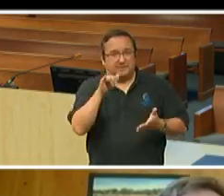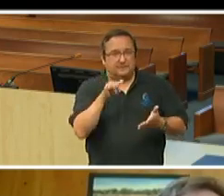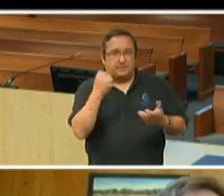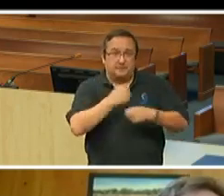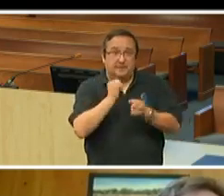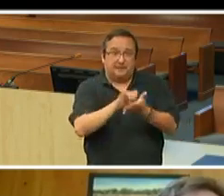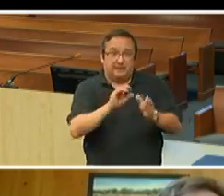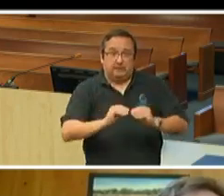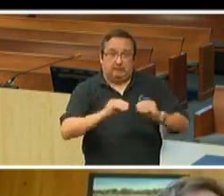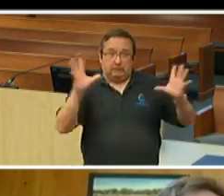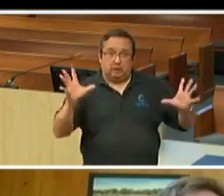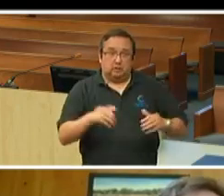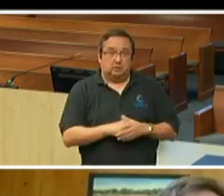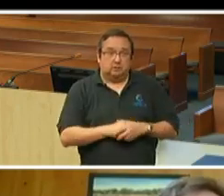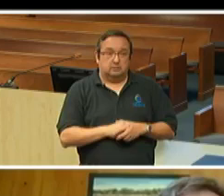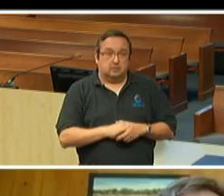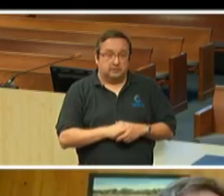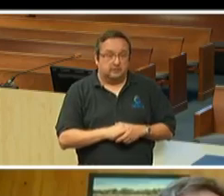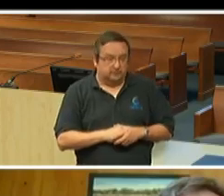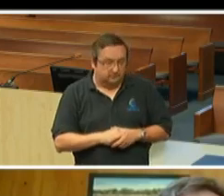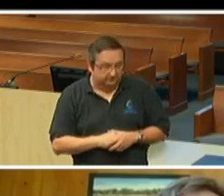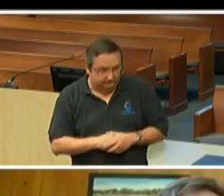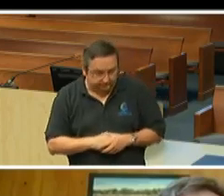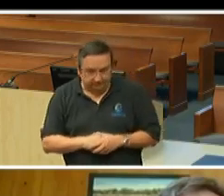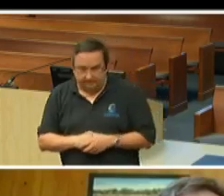make that change if that's what we intend. Okay. Right.